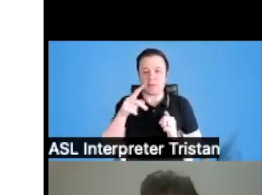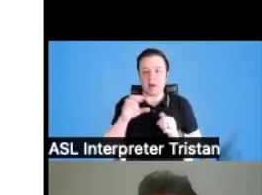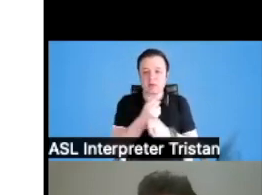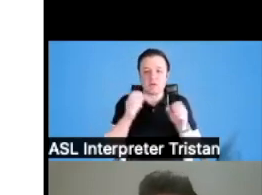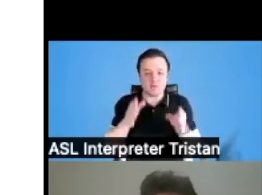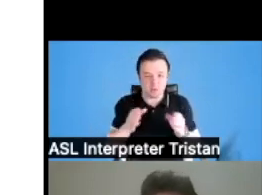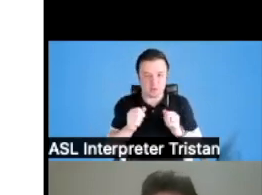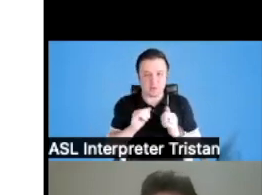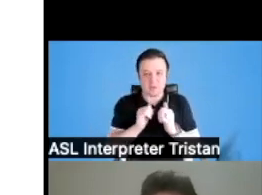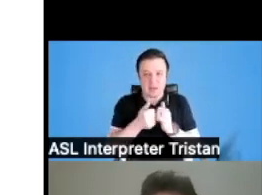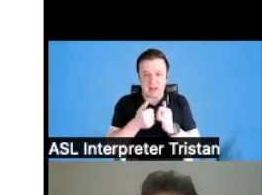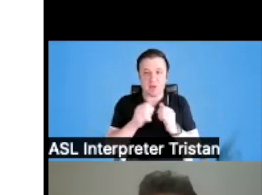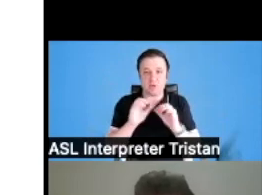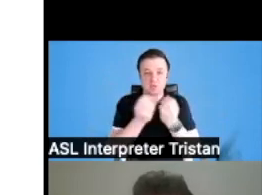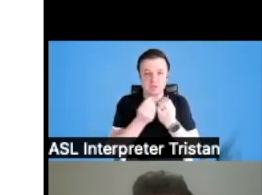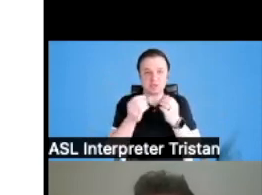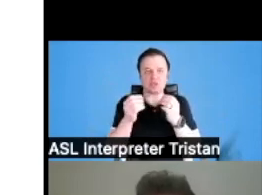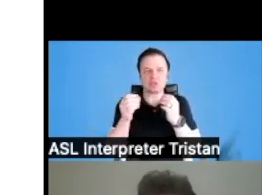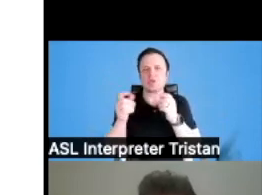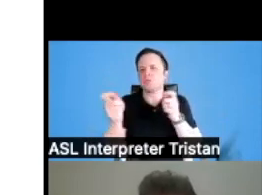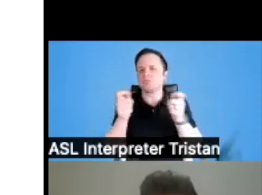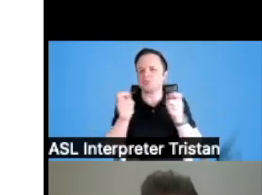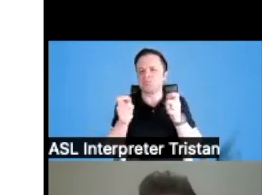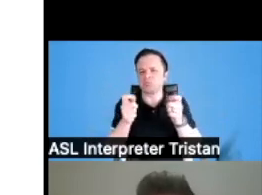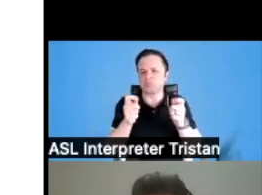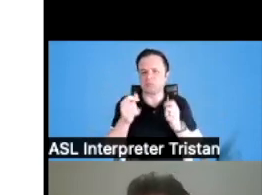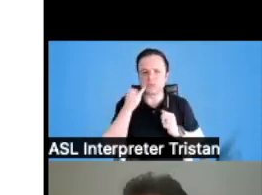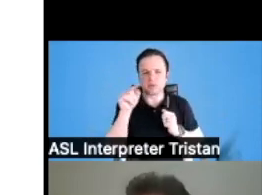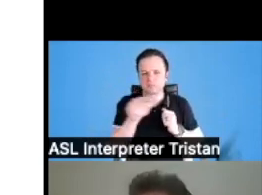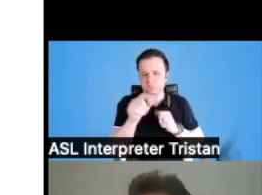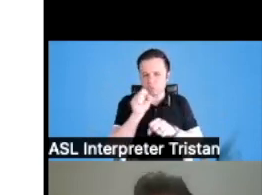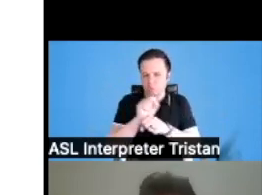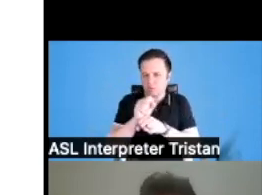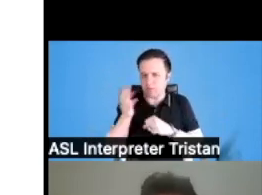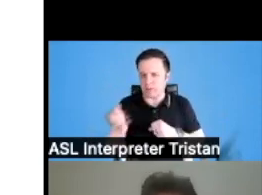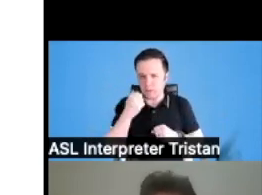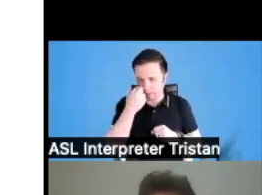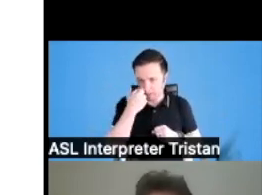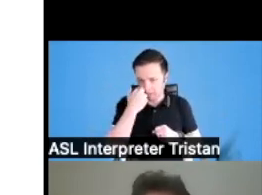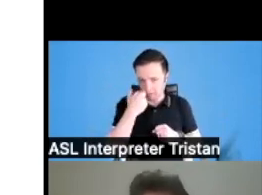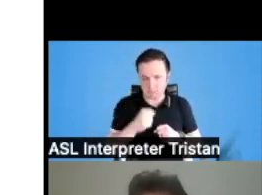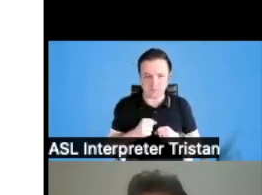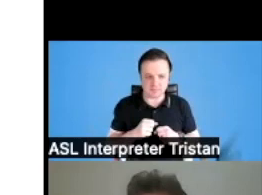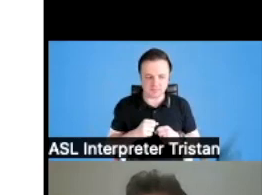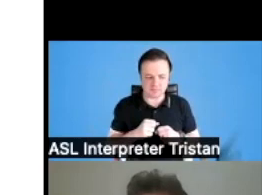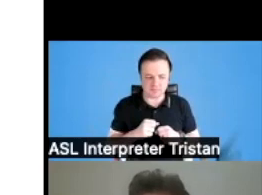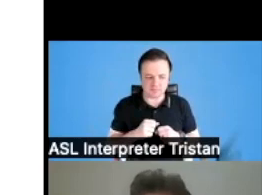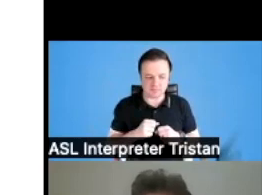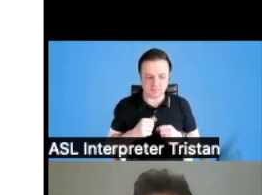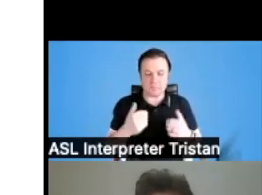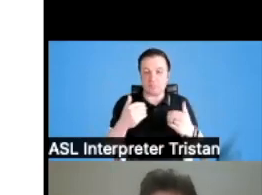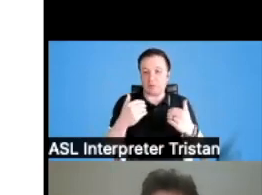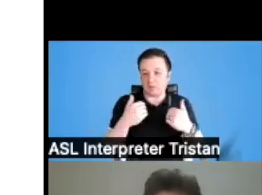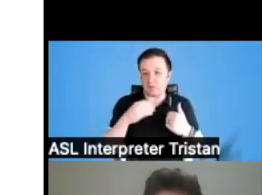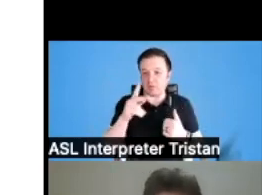the organizations that advocates work in. To bring us those lessons, we're fortunate to have Kelly Coyne and